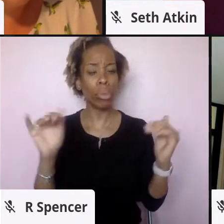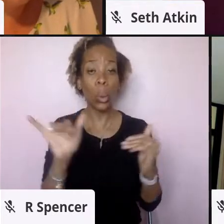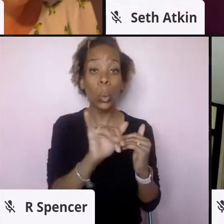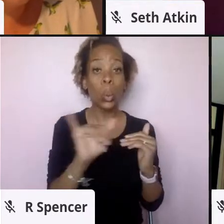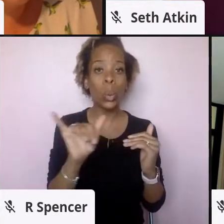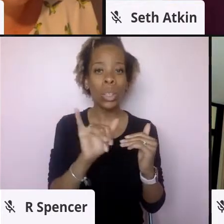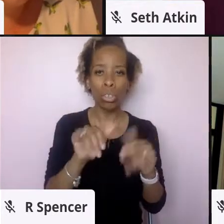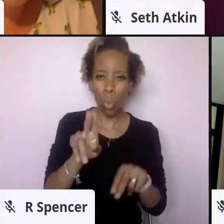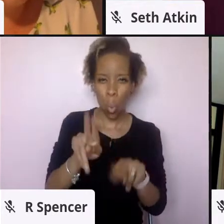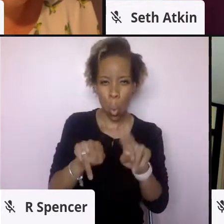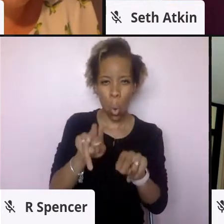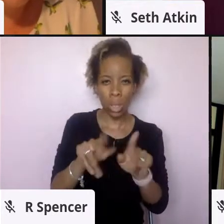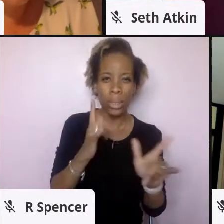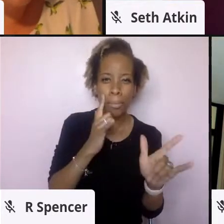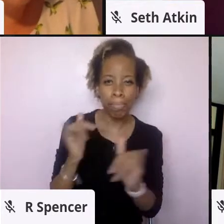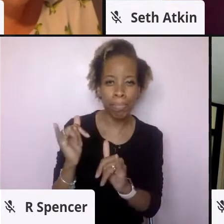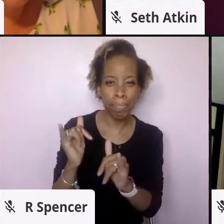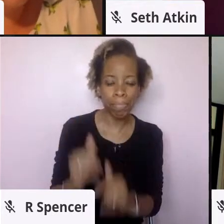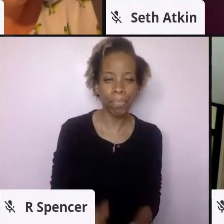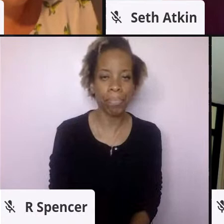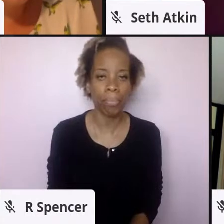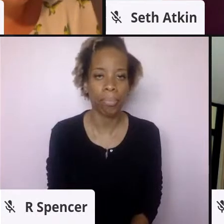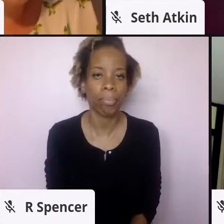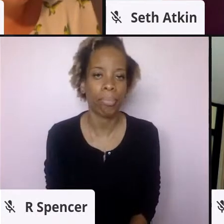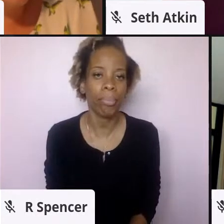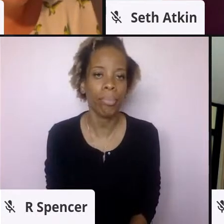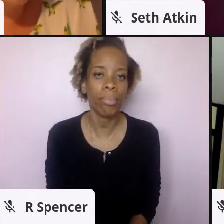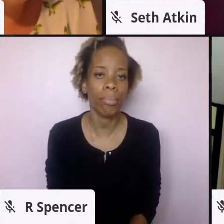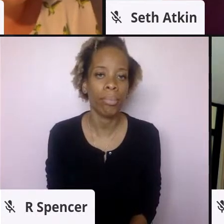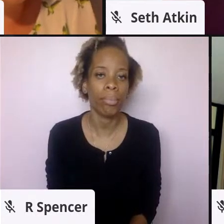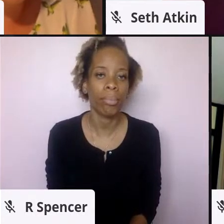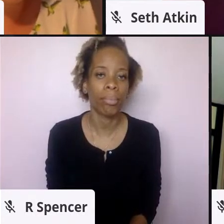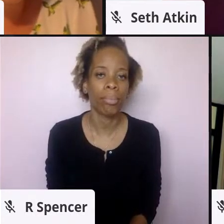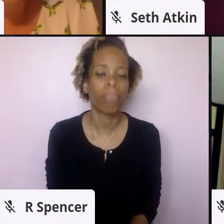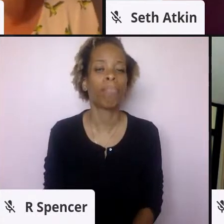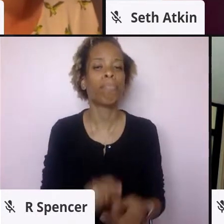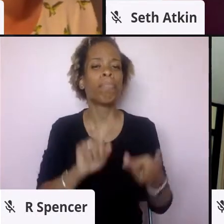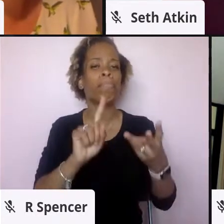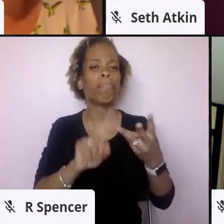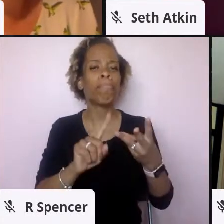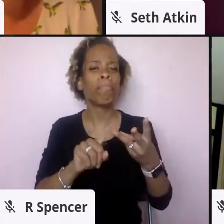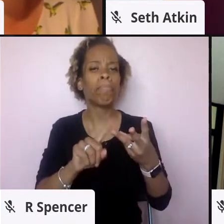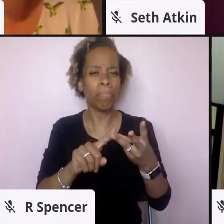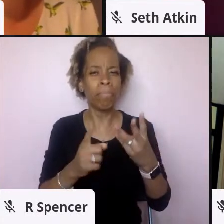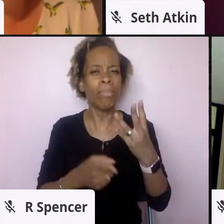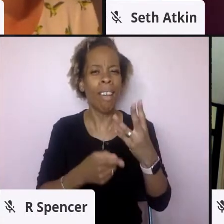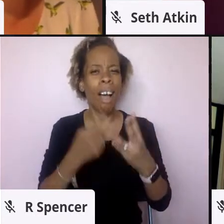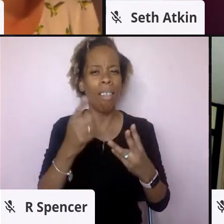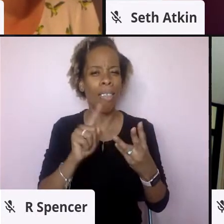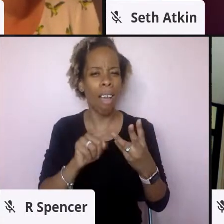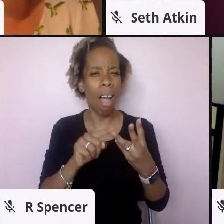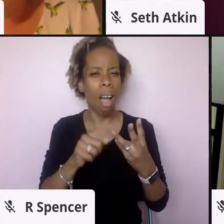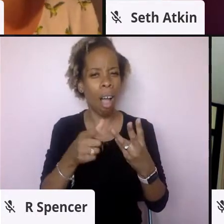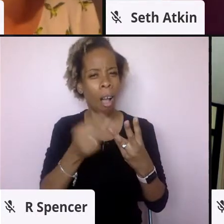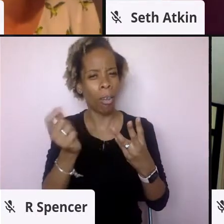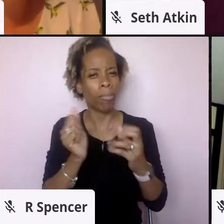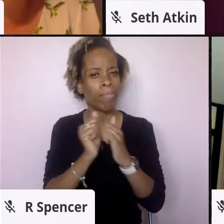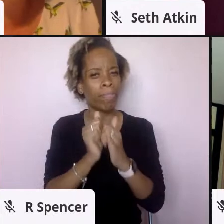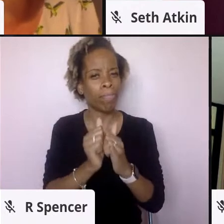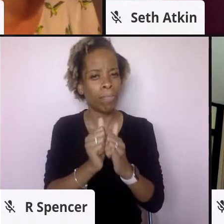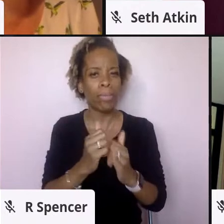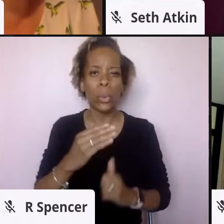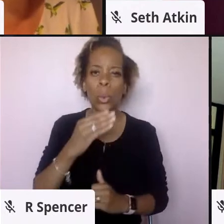And one of the other ways that we have to put some pressure on it and to ask